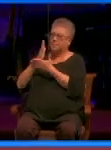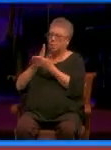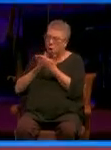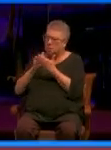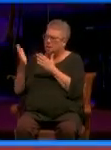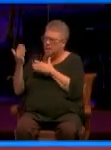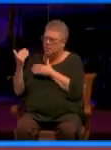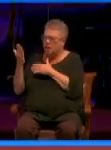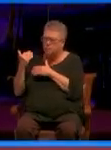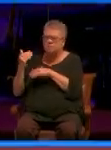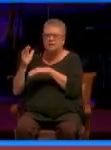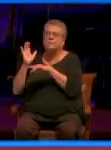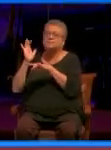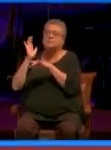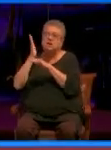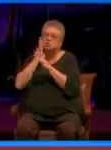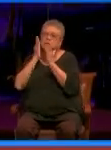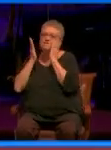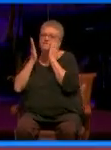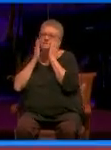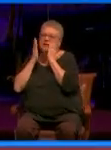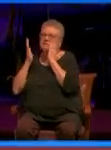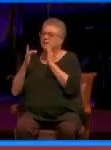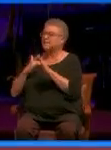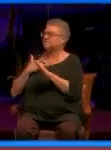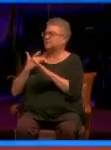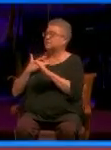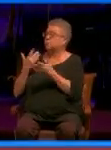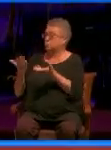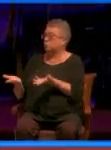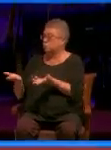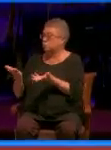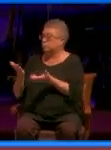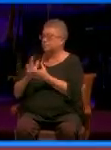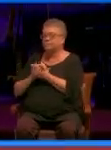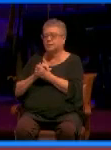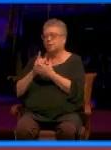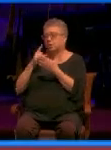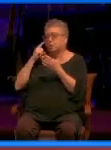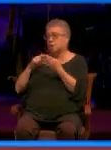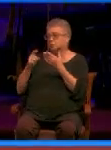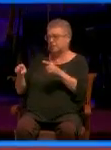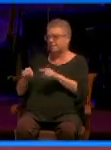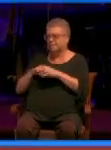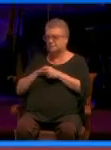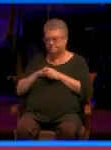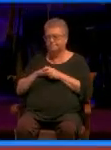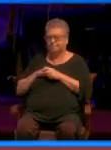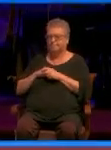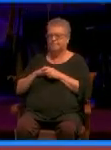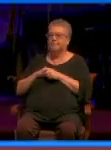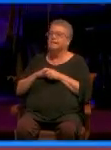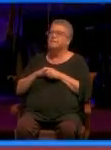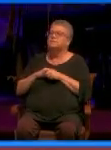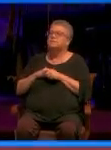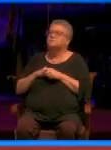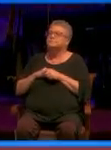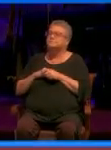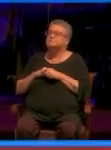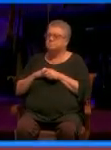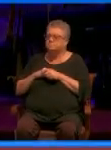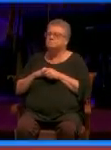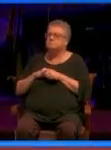close, let me touch your face, let me feel you, right? Notice what happens. He said, verse